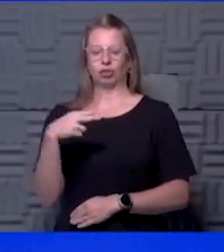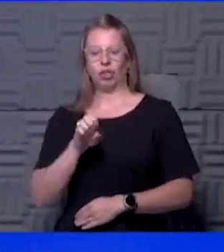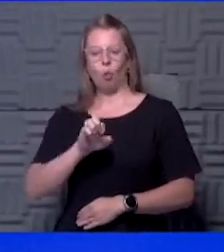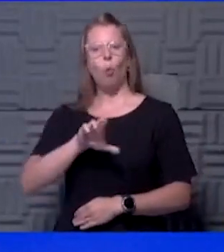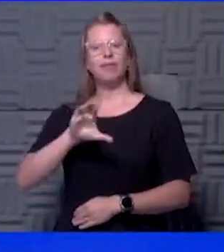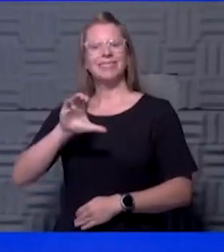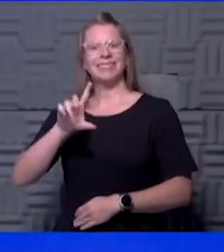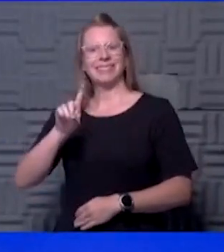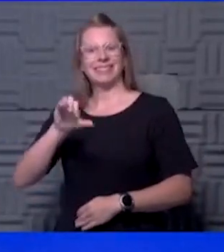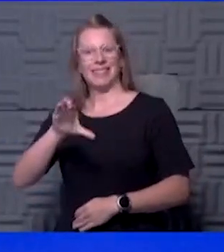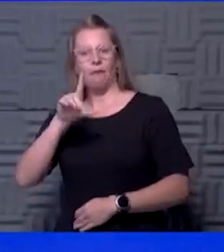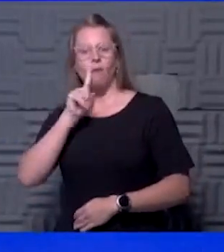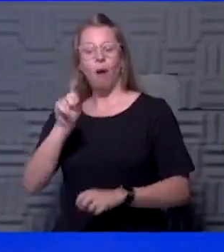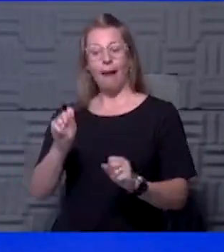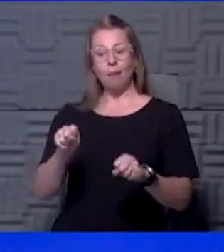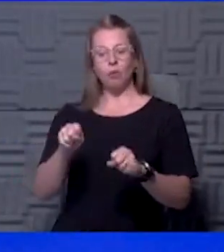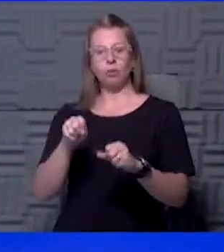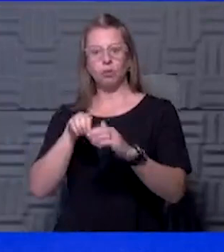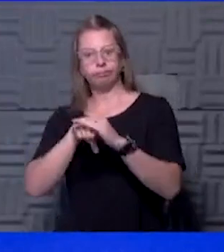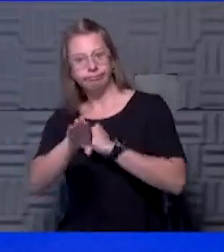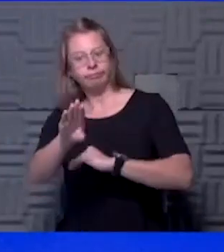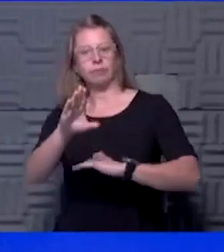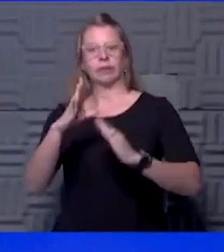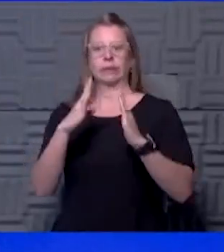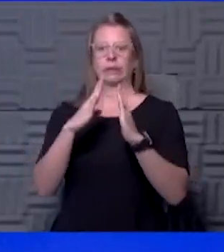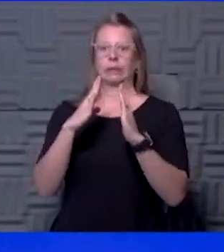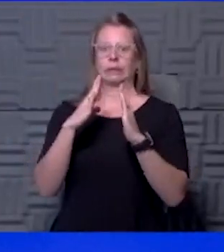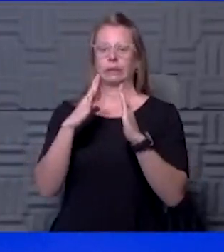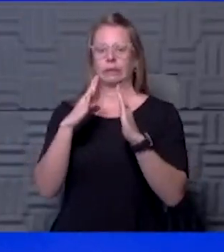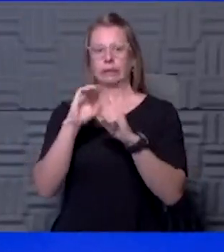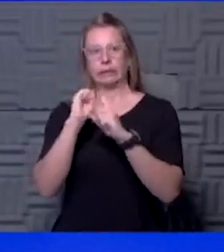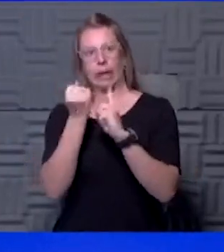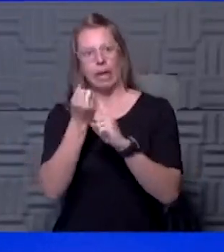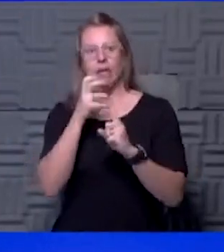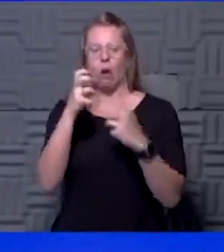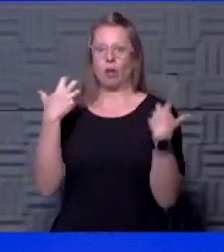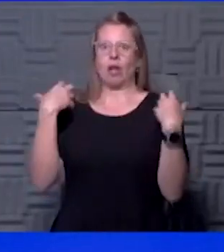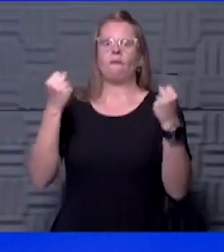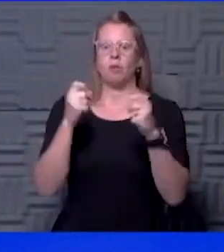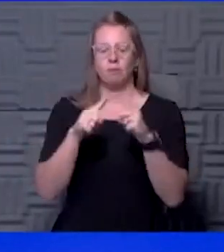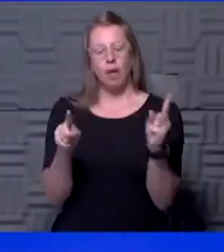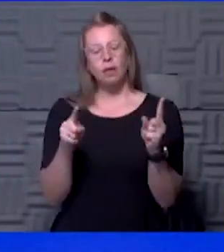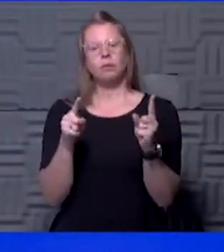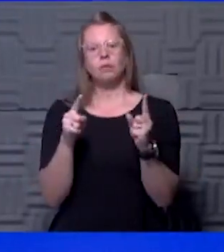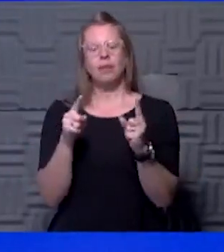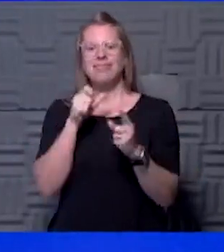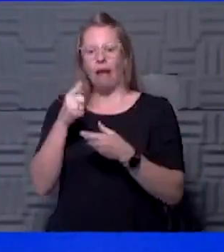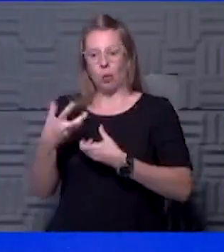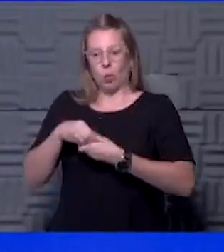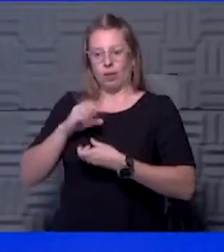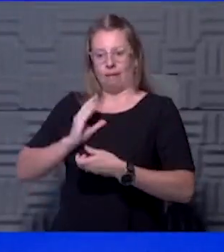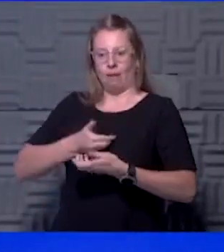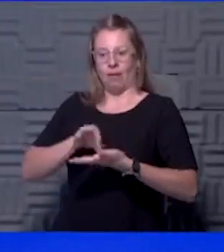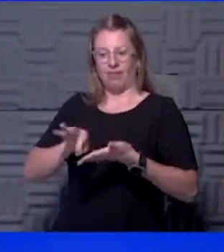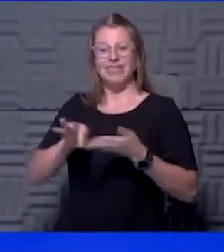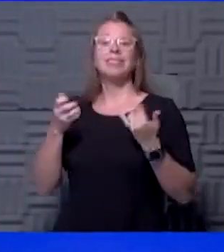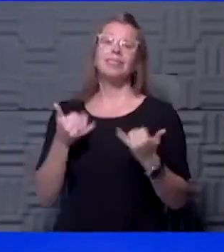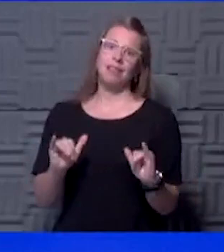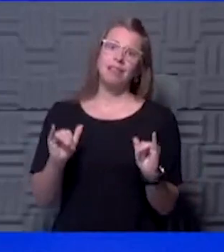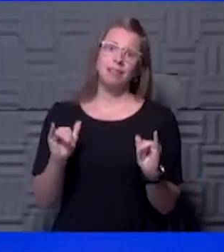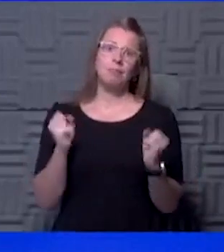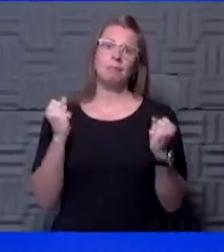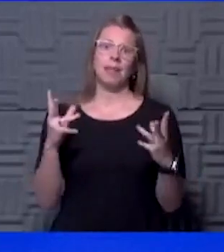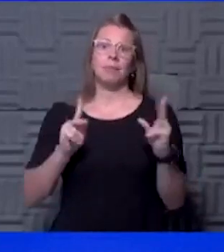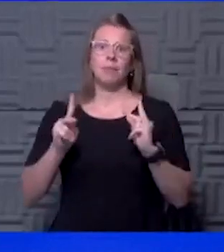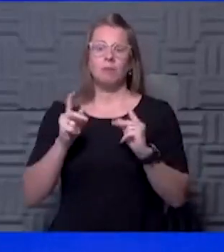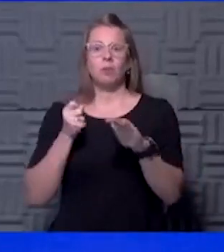being able to get back into society, if you will. Not recovered, but people we aren't counting. So there are still a lot of people in